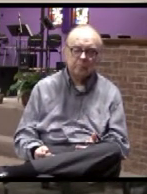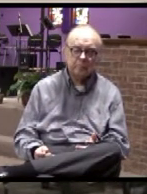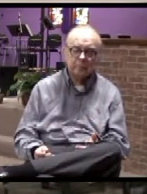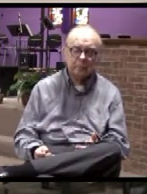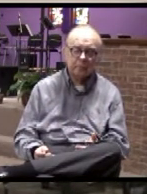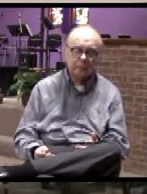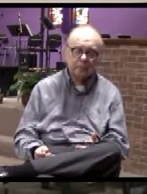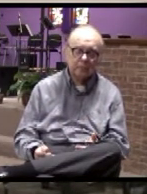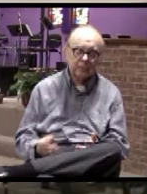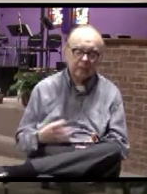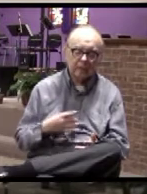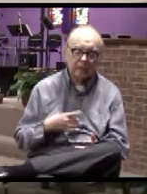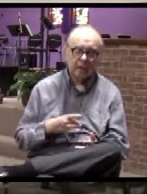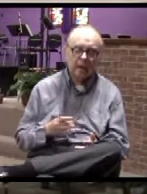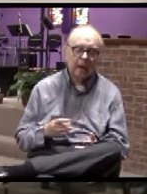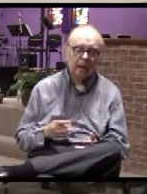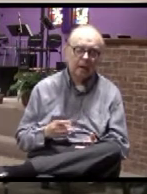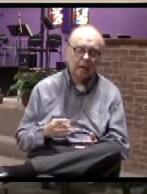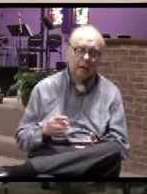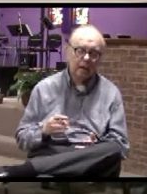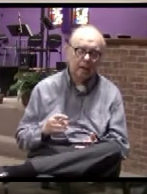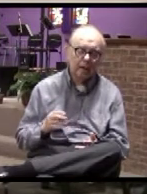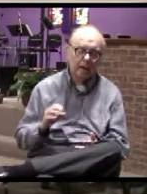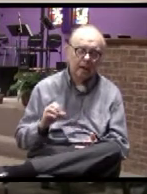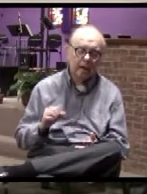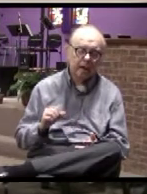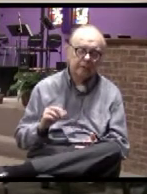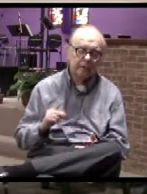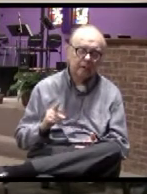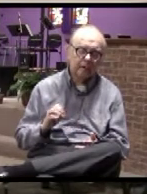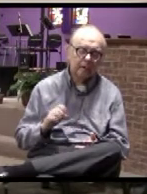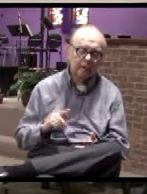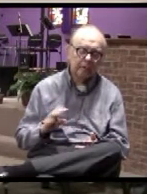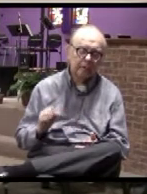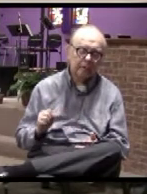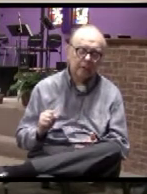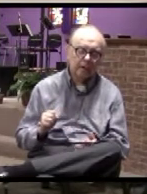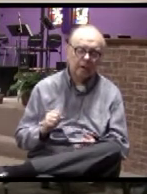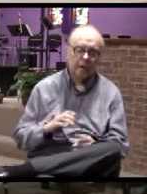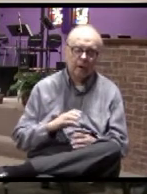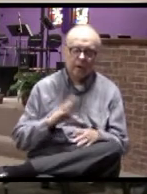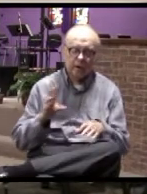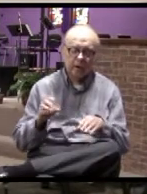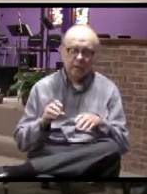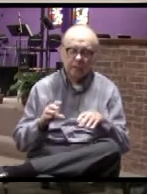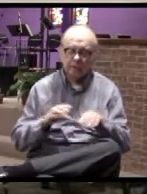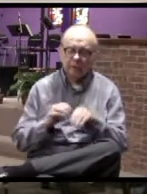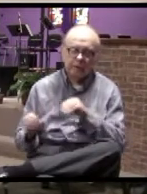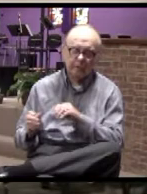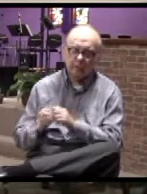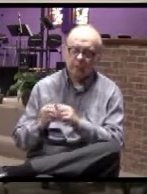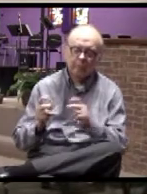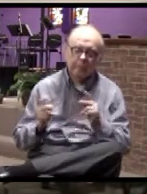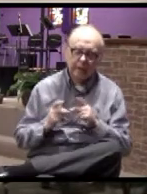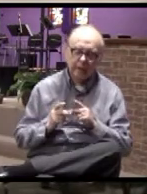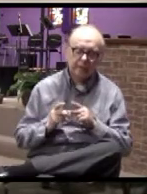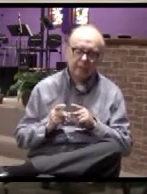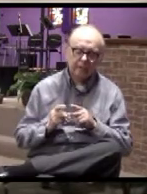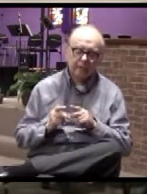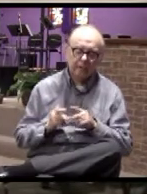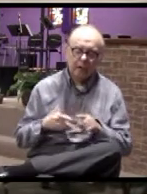You're like a bunch of sardines crammed into a space, hurting, and no